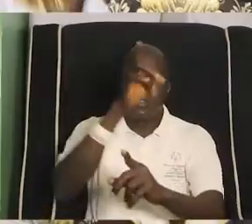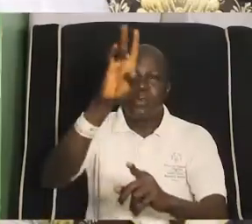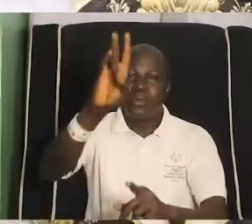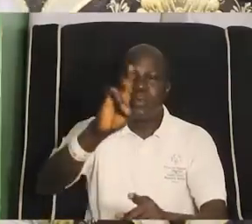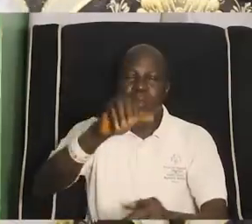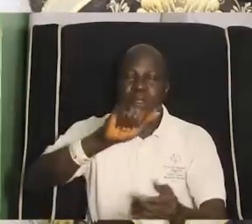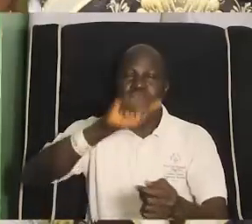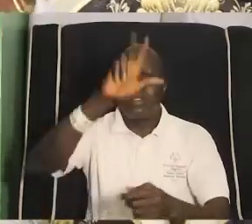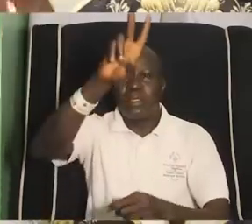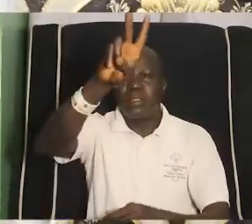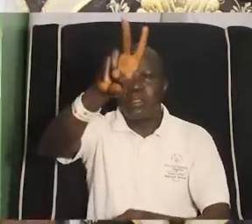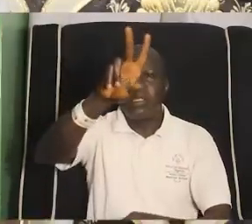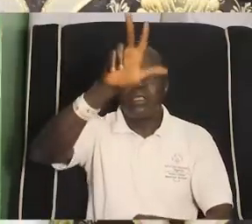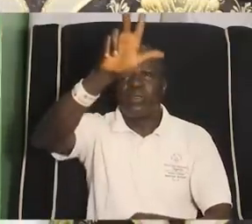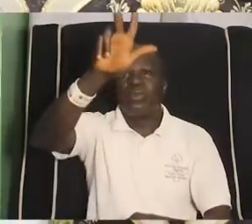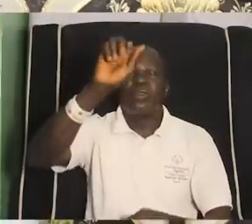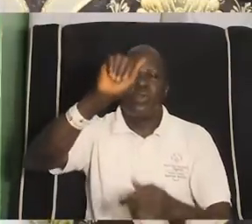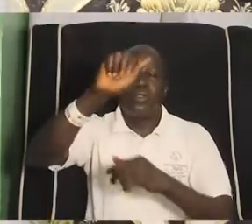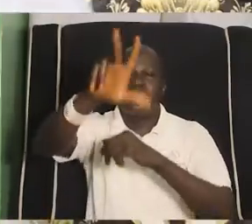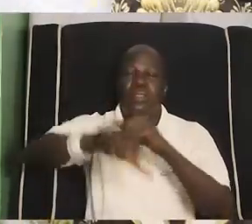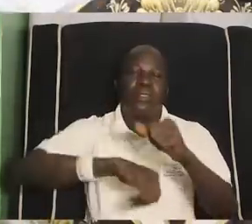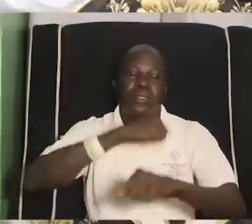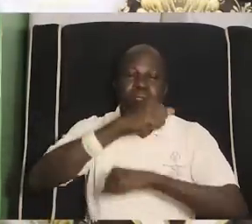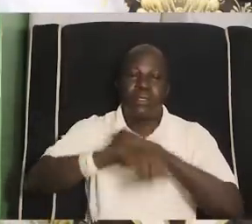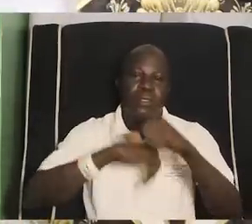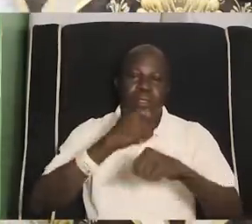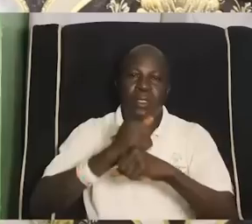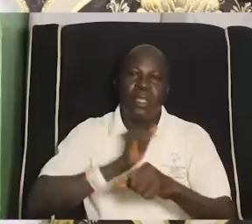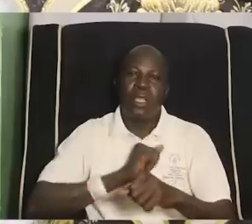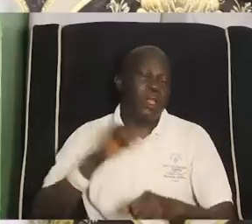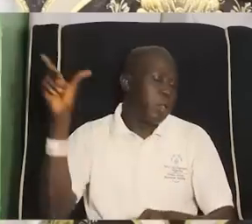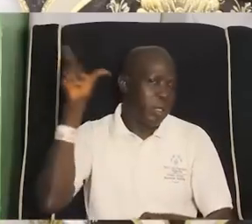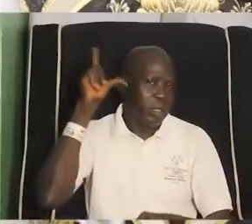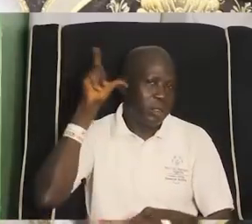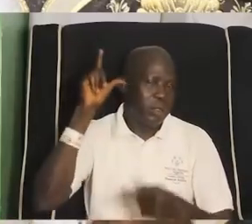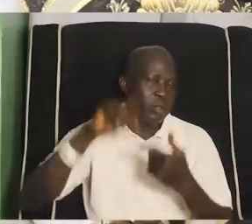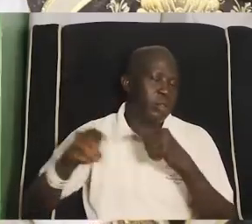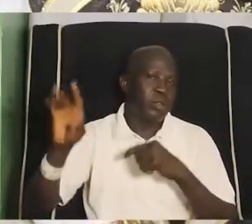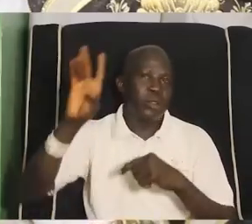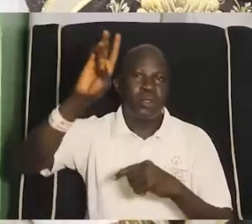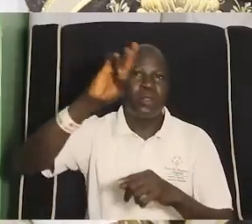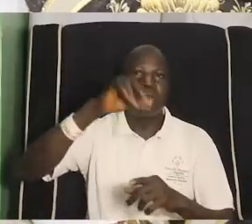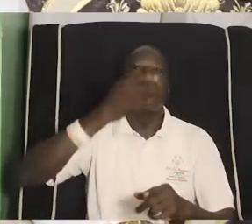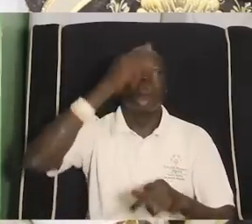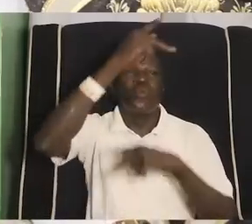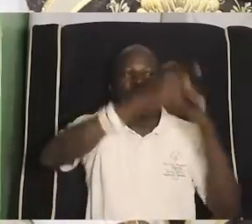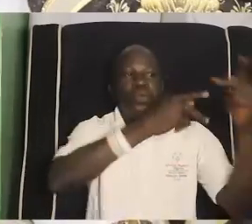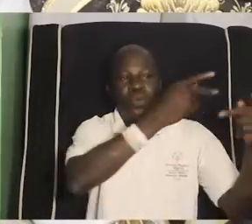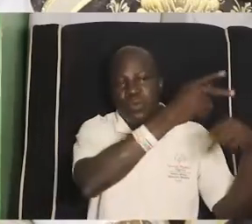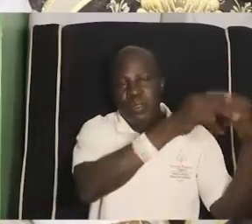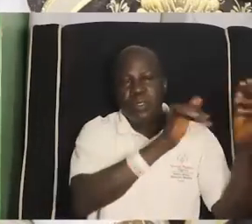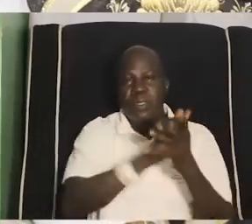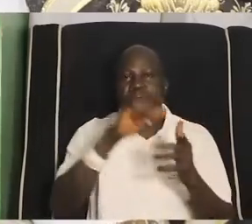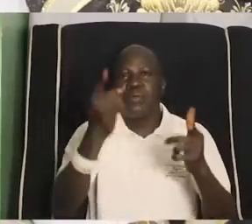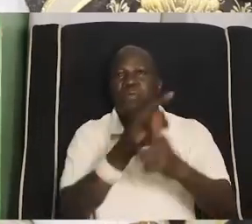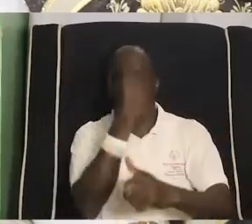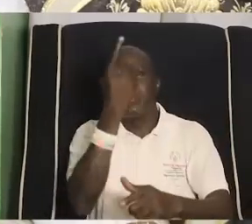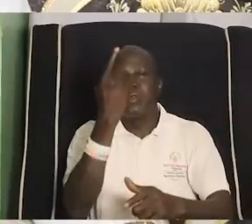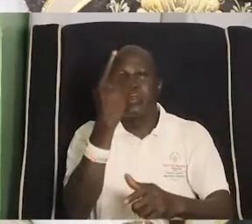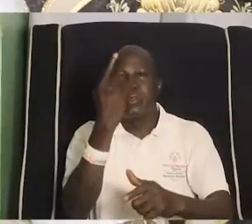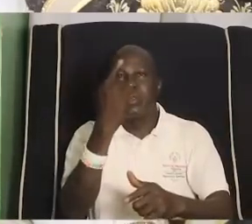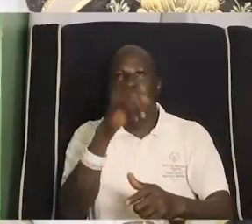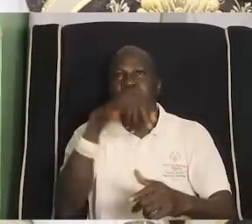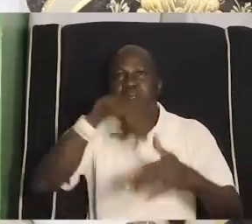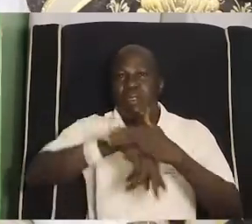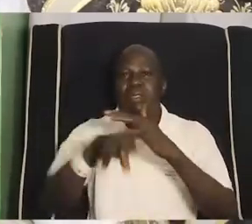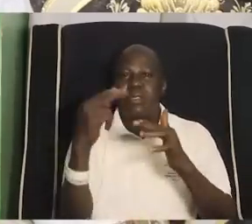Ọdún 2023. Year 2023. Ẹ gbọ́ àṣọ tẹ́lẹ̀ méje. Listen to this seven prophecy. Àkọ́kọ́ leléyìí. This is the first one.